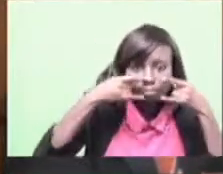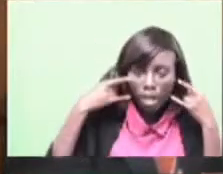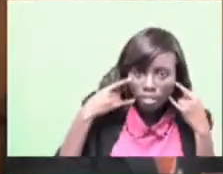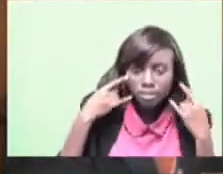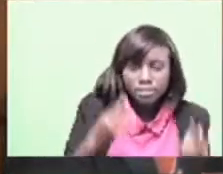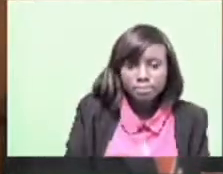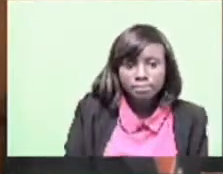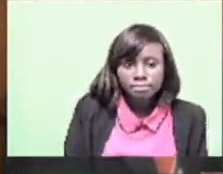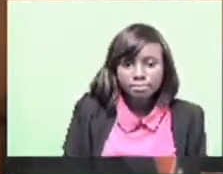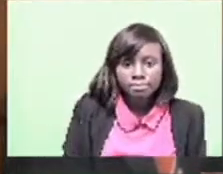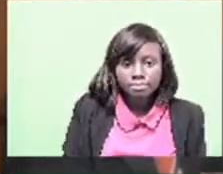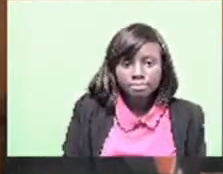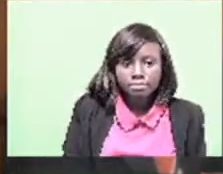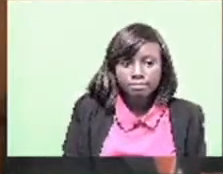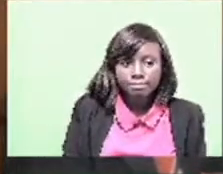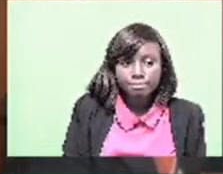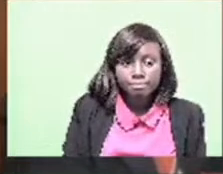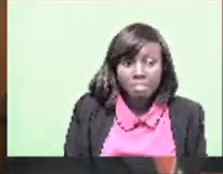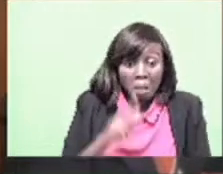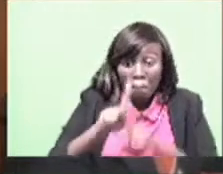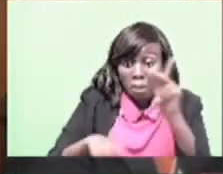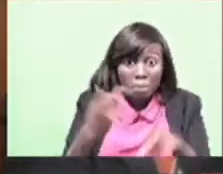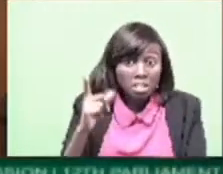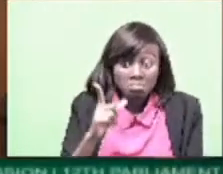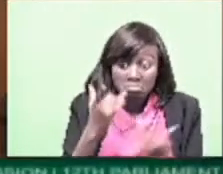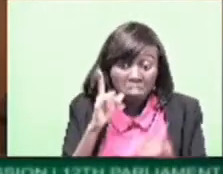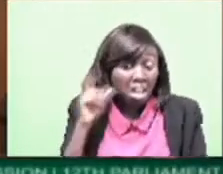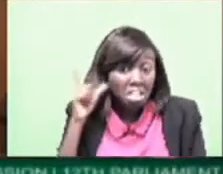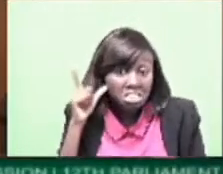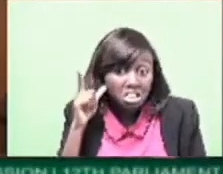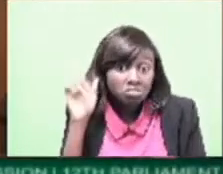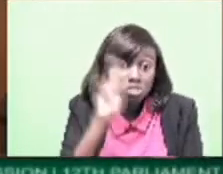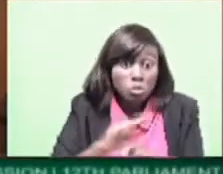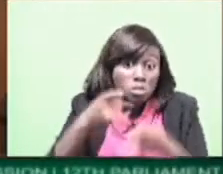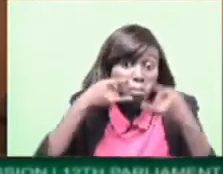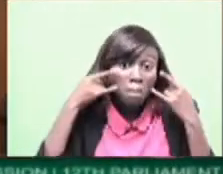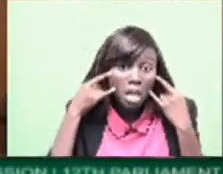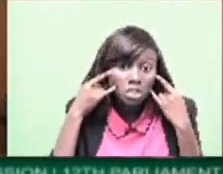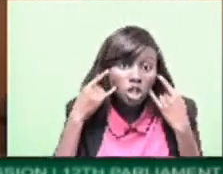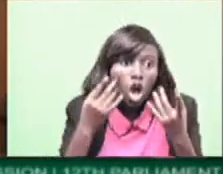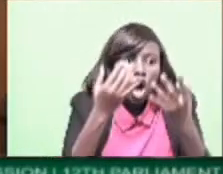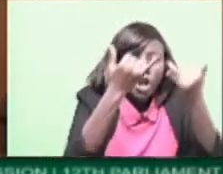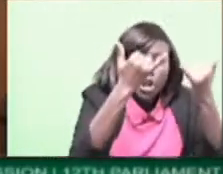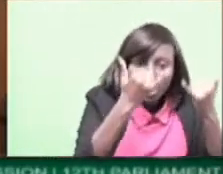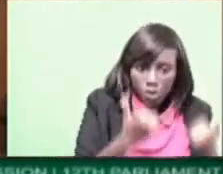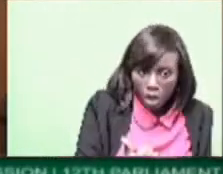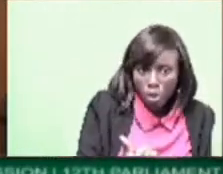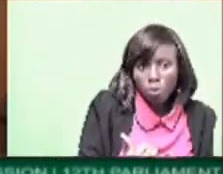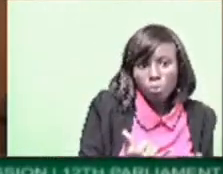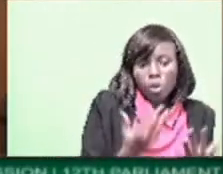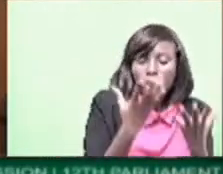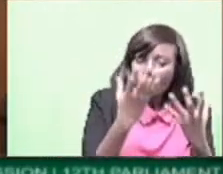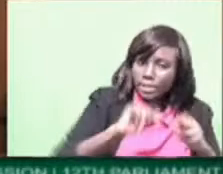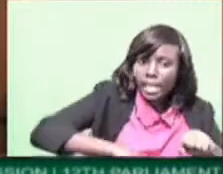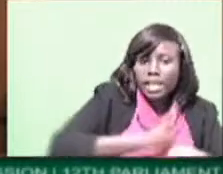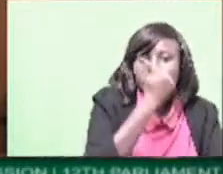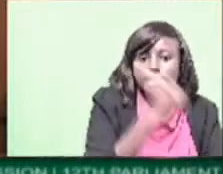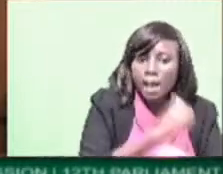bring legislation to force our citizens now to wear these masks for their own